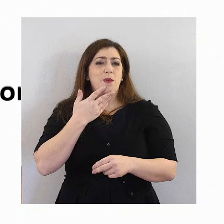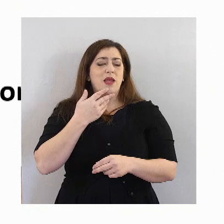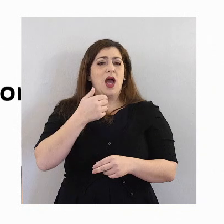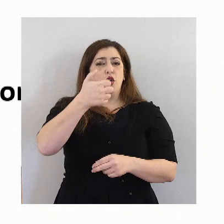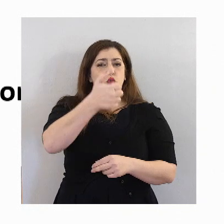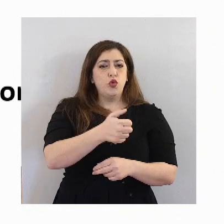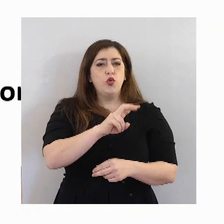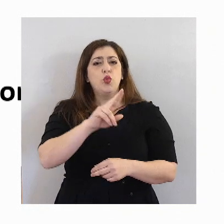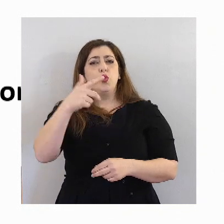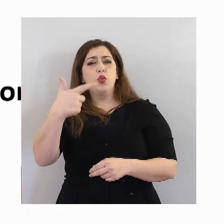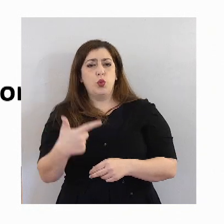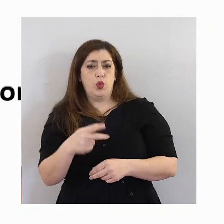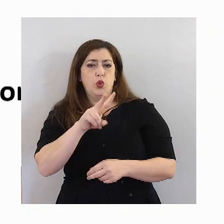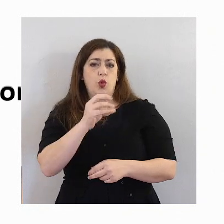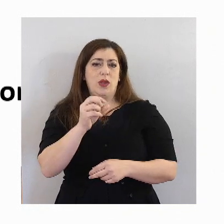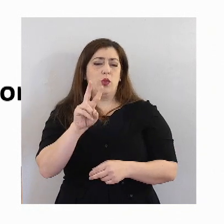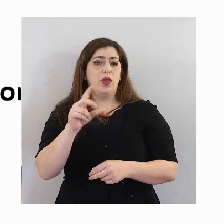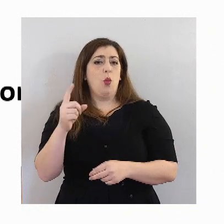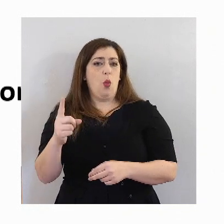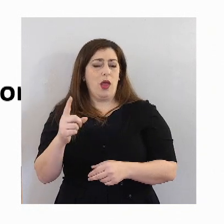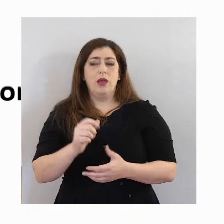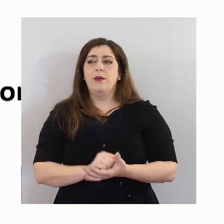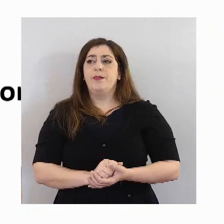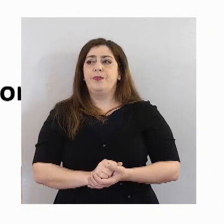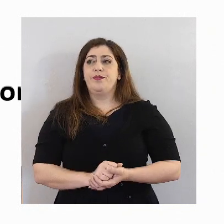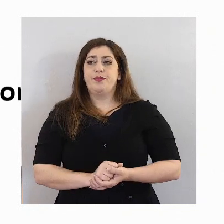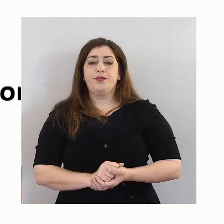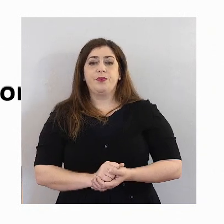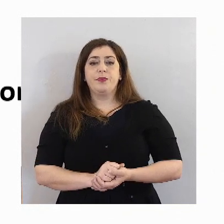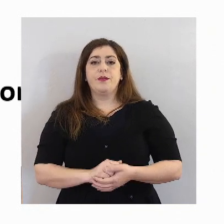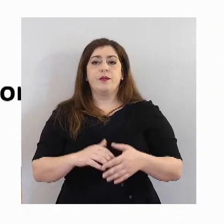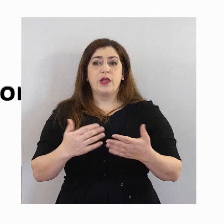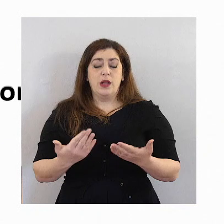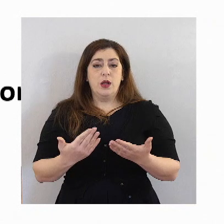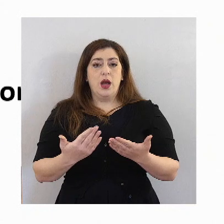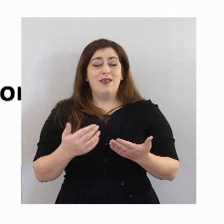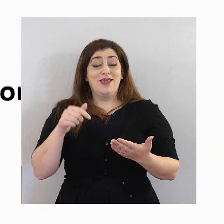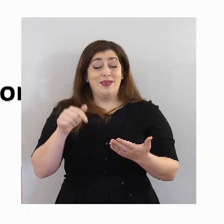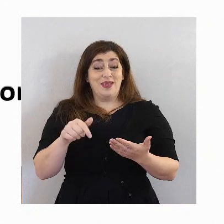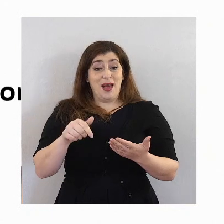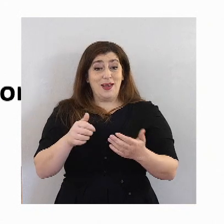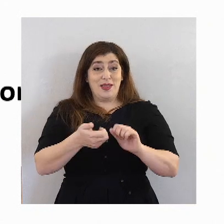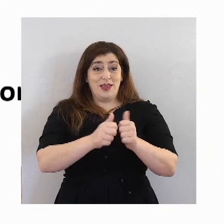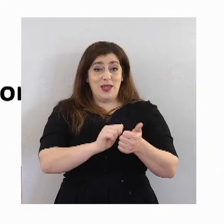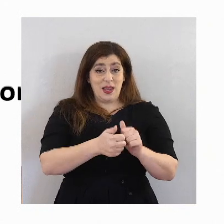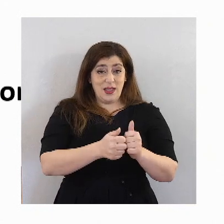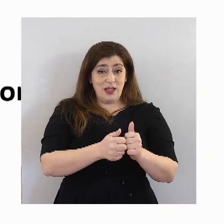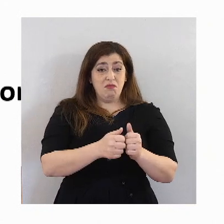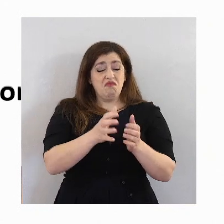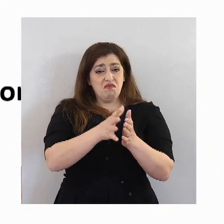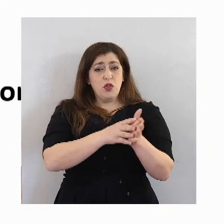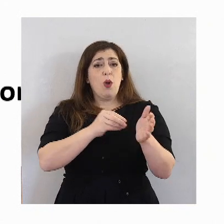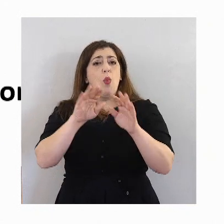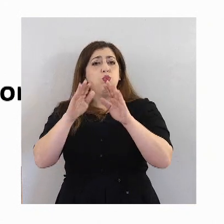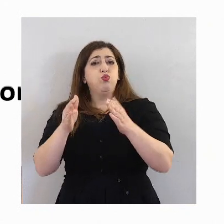2021. So the training to health practitioners followed the model developed by the Health for LGBTI project, with